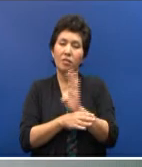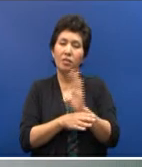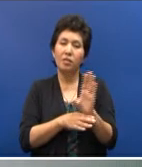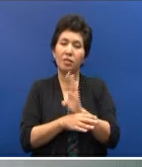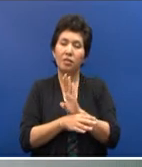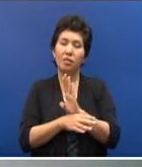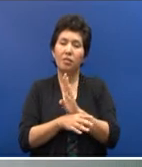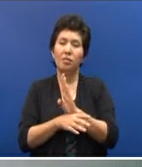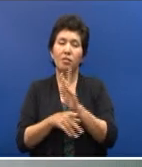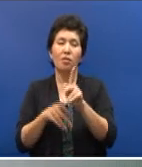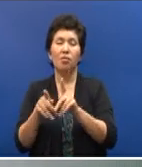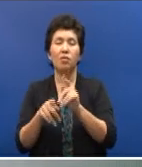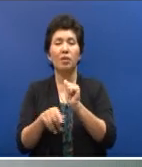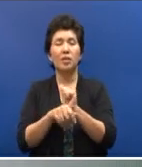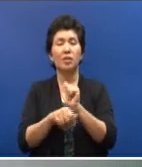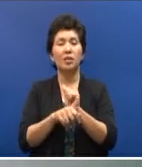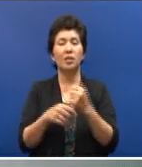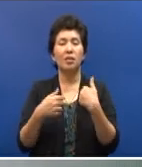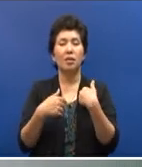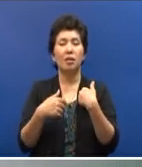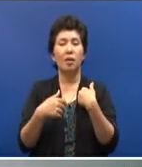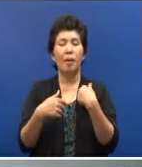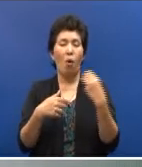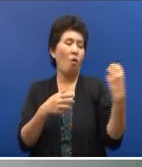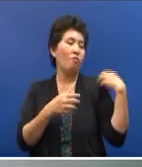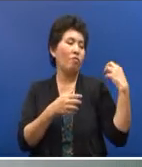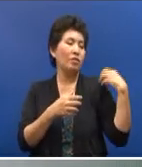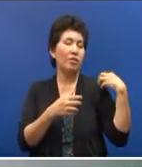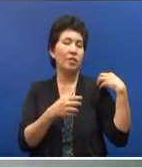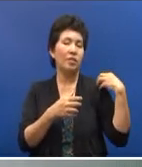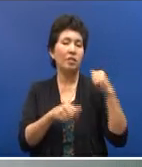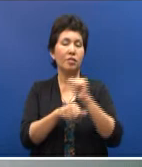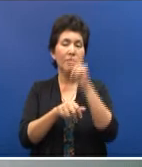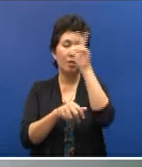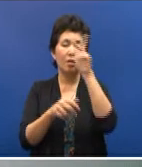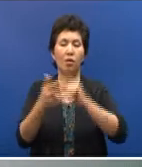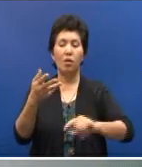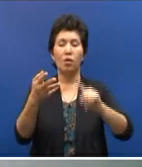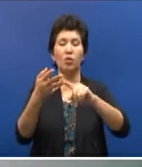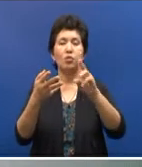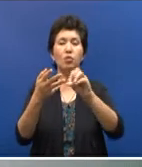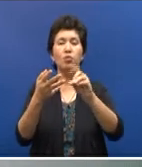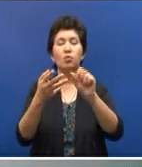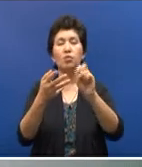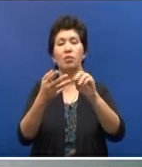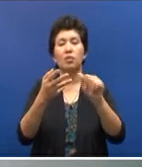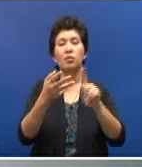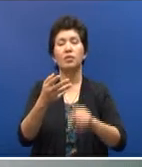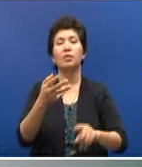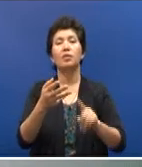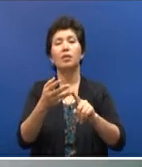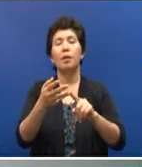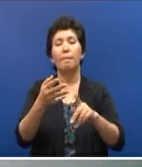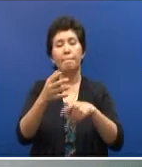okay, merchants, and also the minor officials. Okay, Sudras are the unskilled workers.